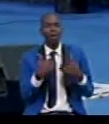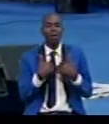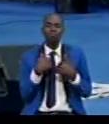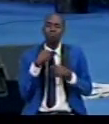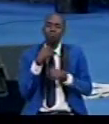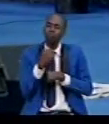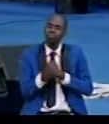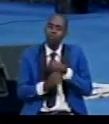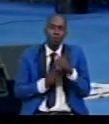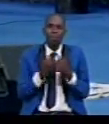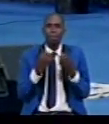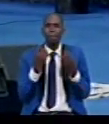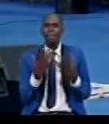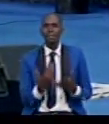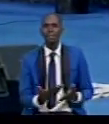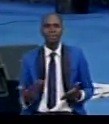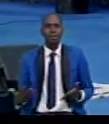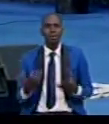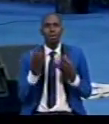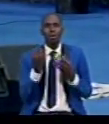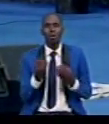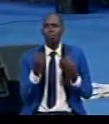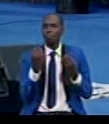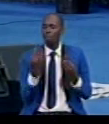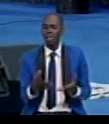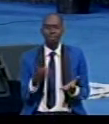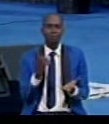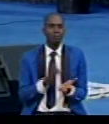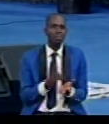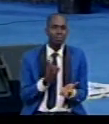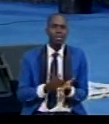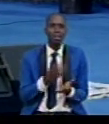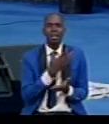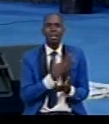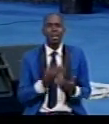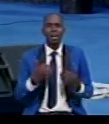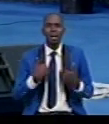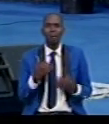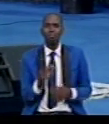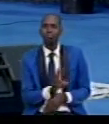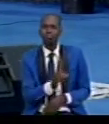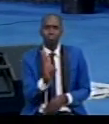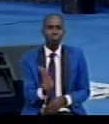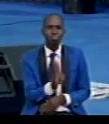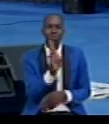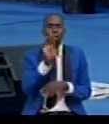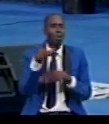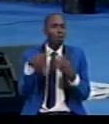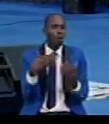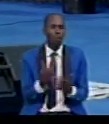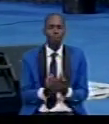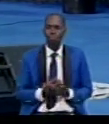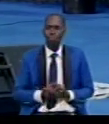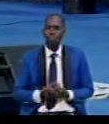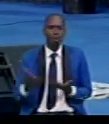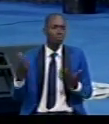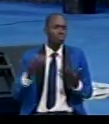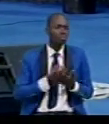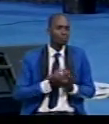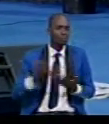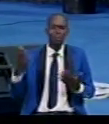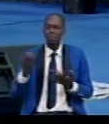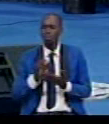things of many physicians, and had spent all that she had, and was